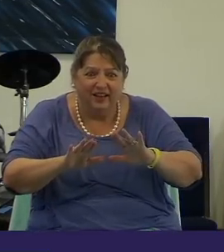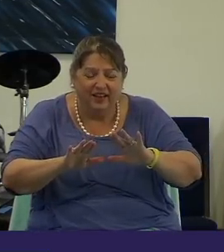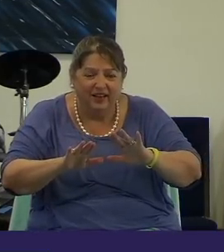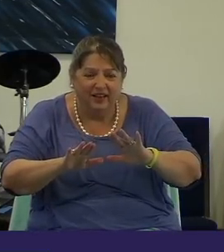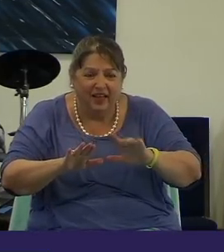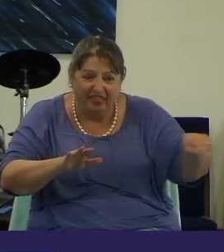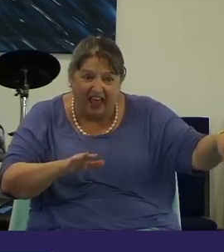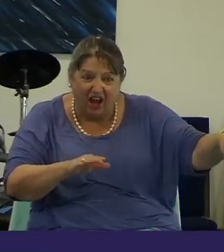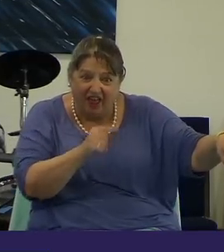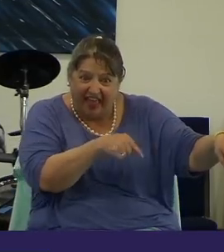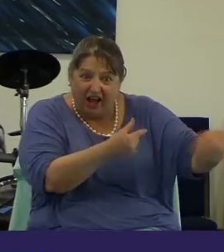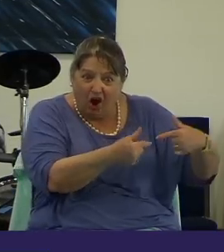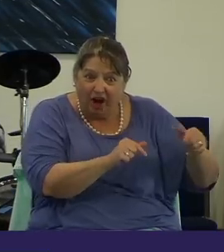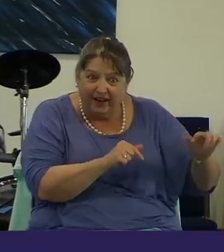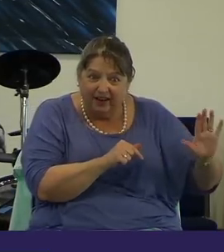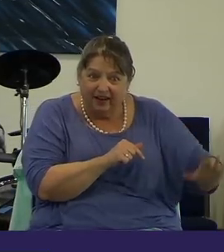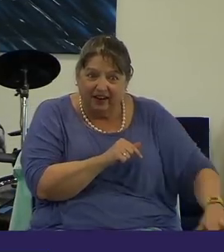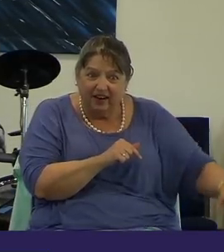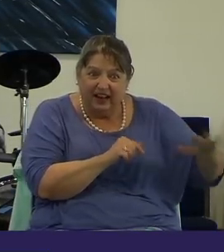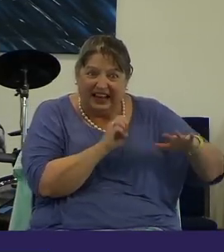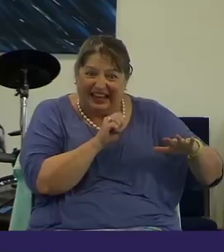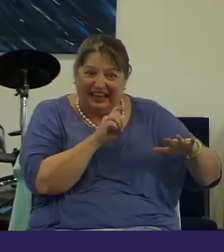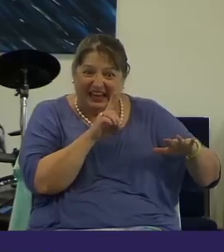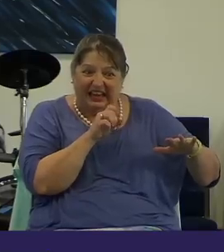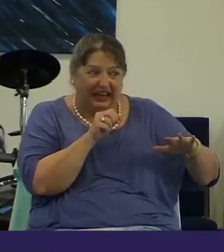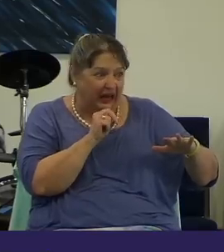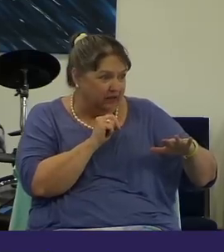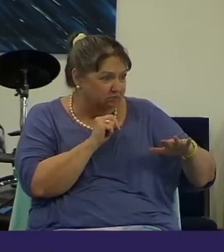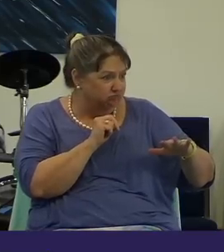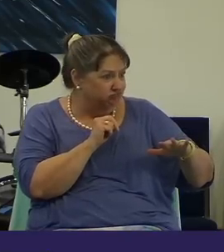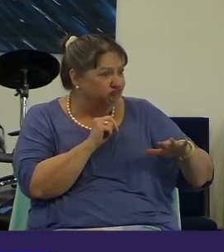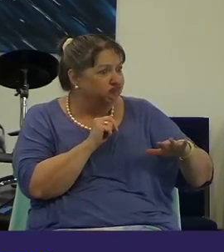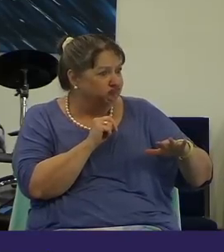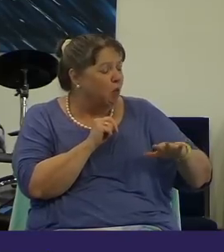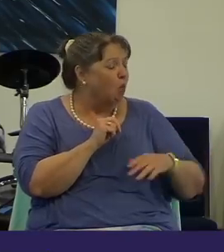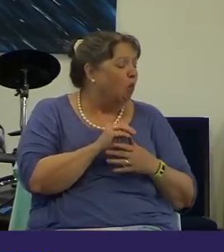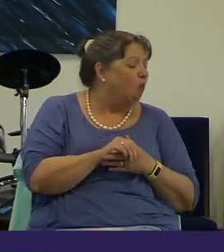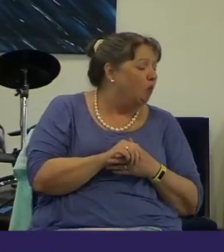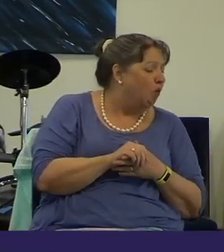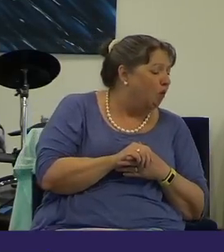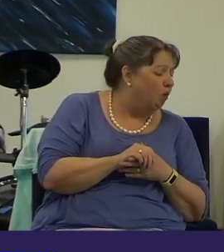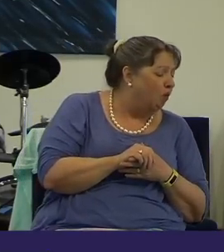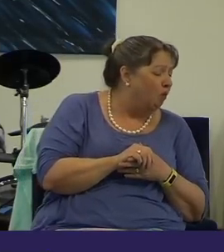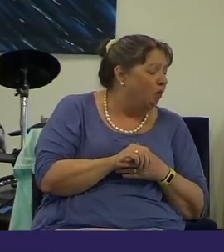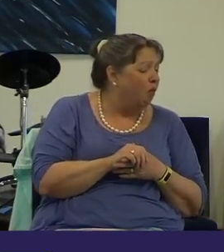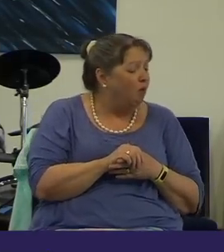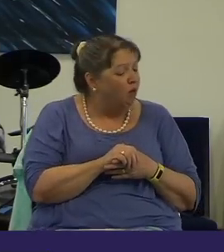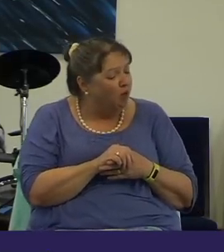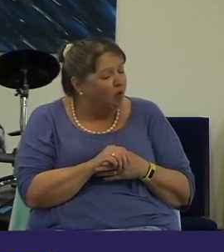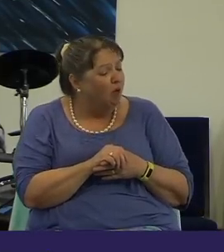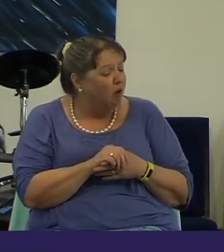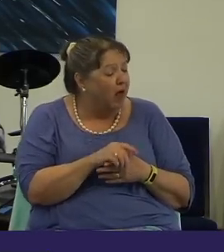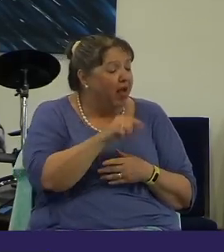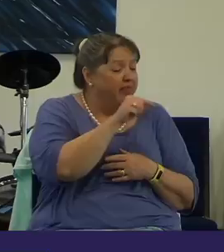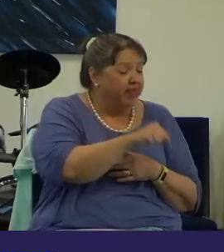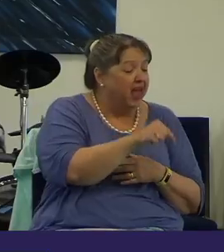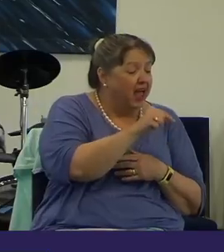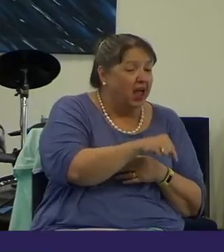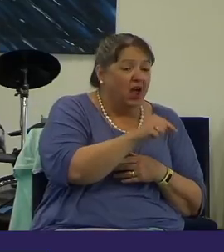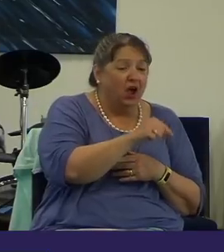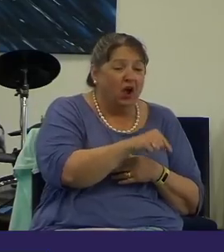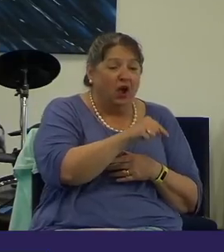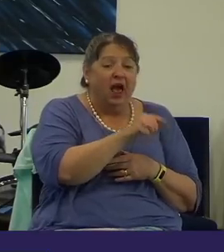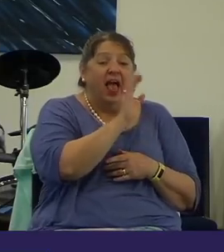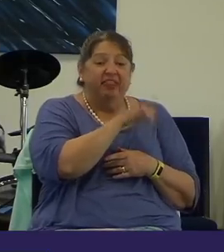Eden. Now, we need to understand that within this garden, there was a propensity for something good and something